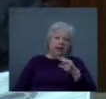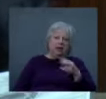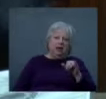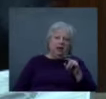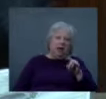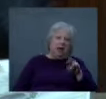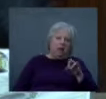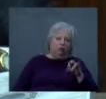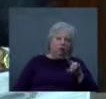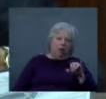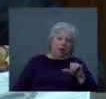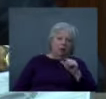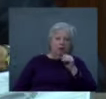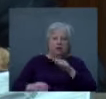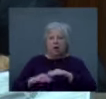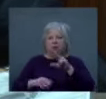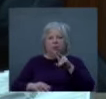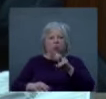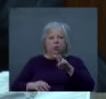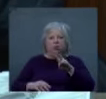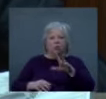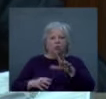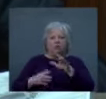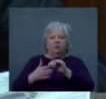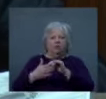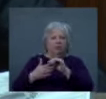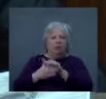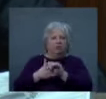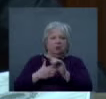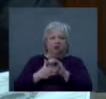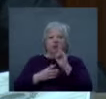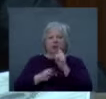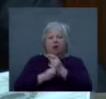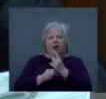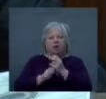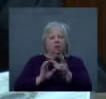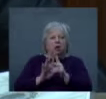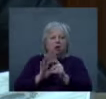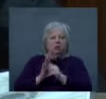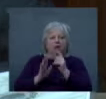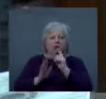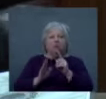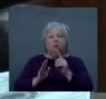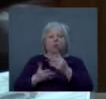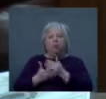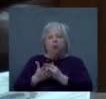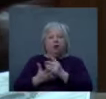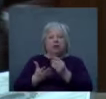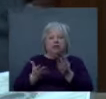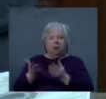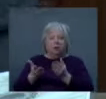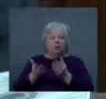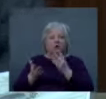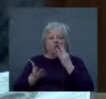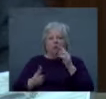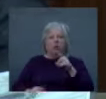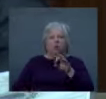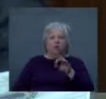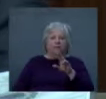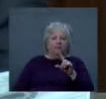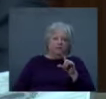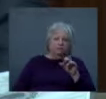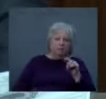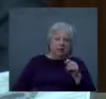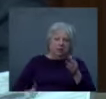to exceed an annual budget of $240,000 for an annual contract for Hill Parts and Services for the Fleet Services